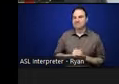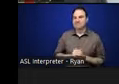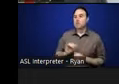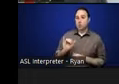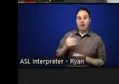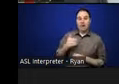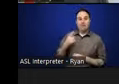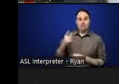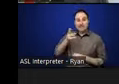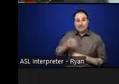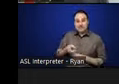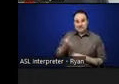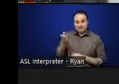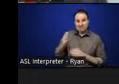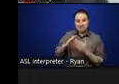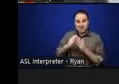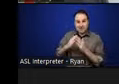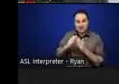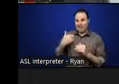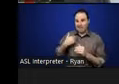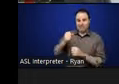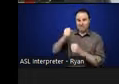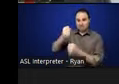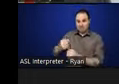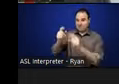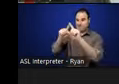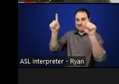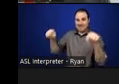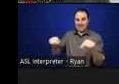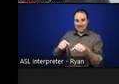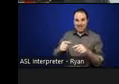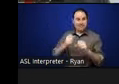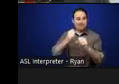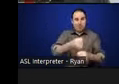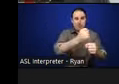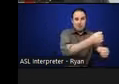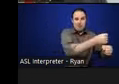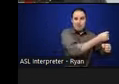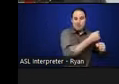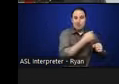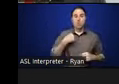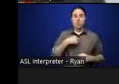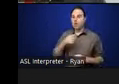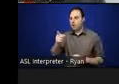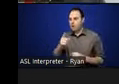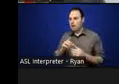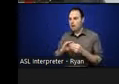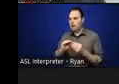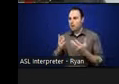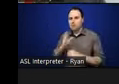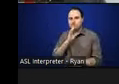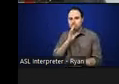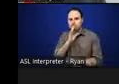there was a site, a number of historical markers. And so we did readings of the historical markers and had them available on the radio station as well.